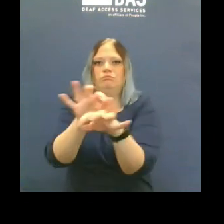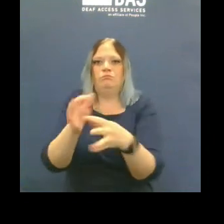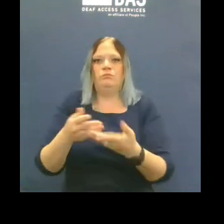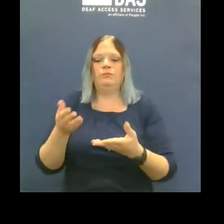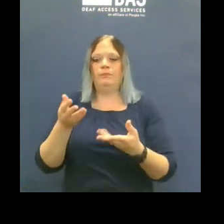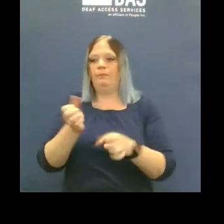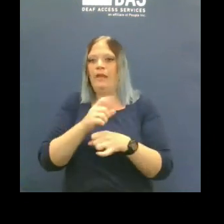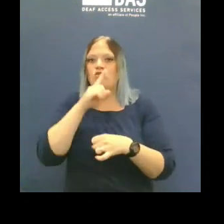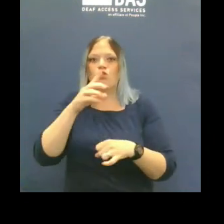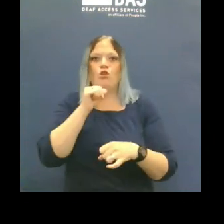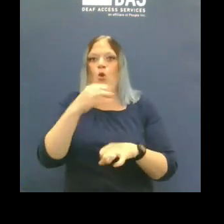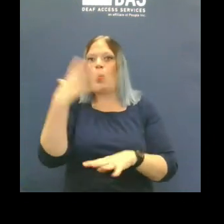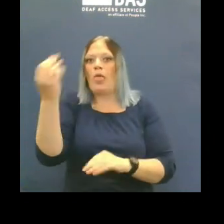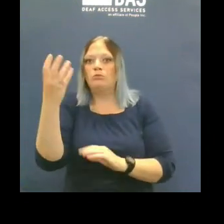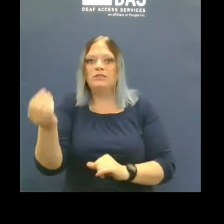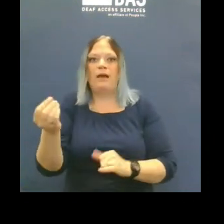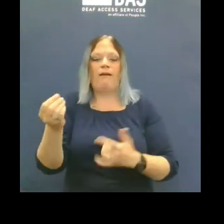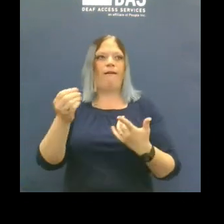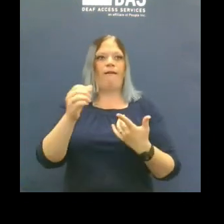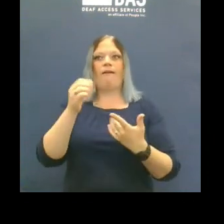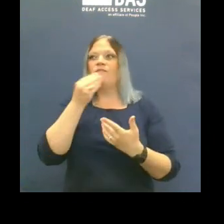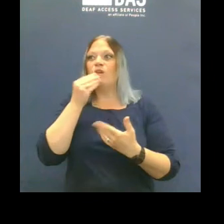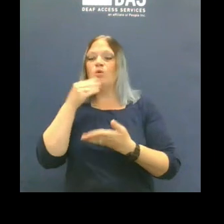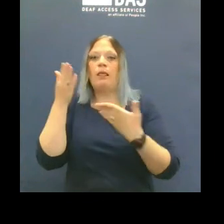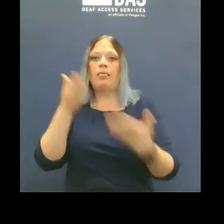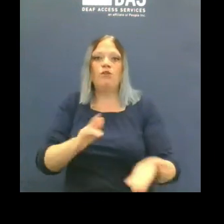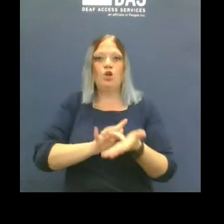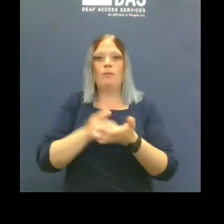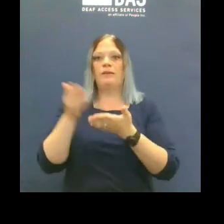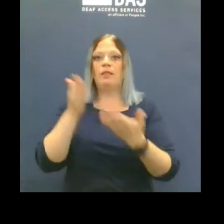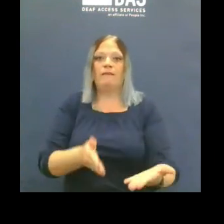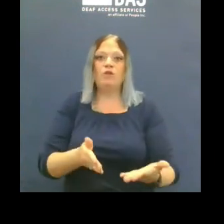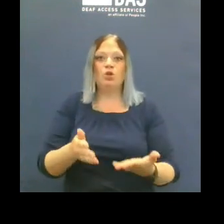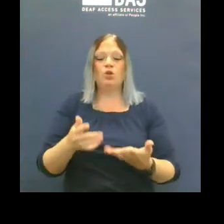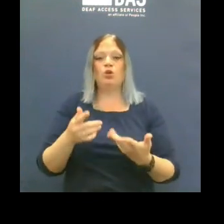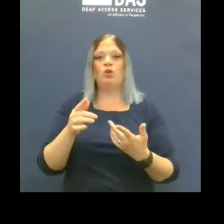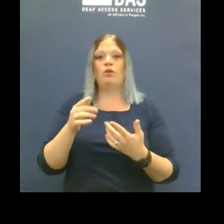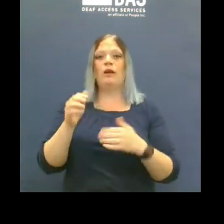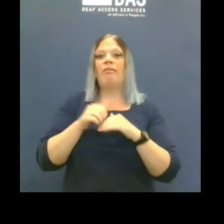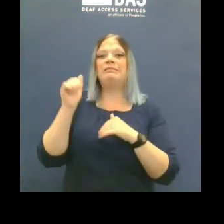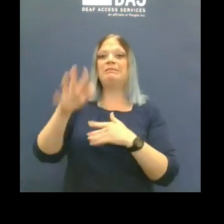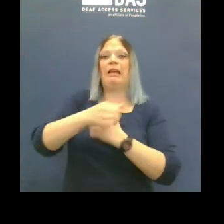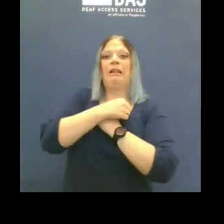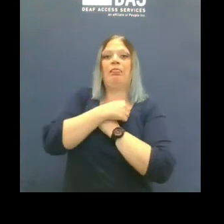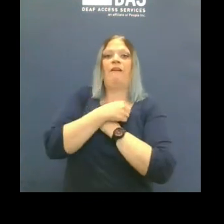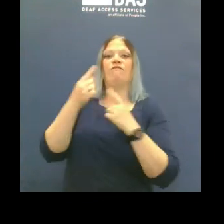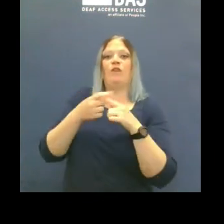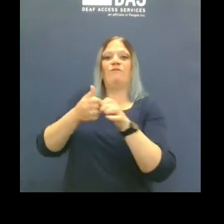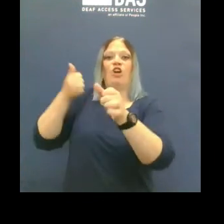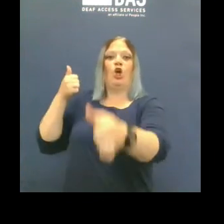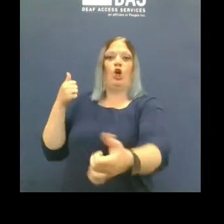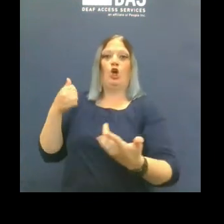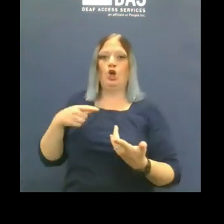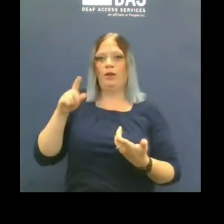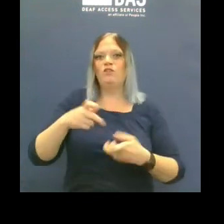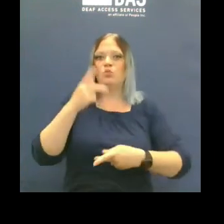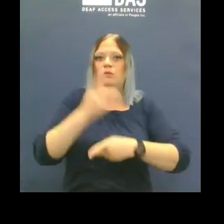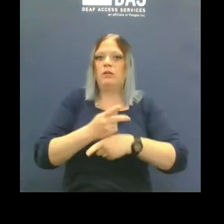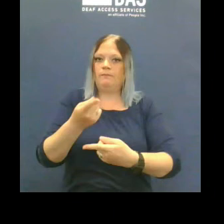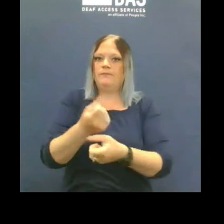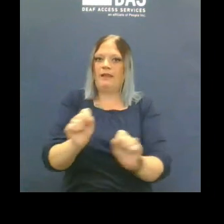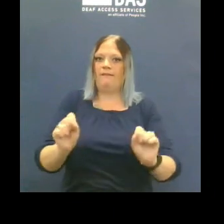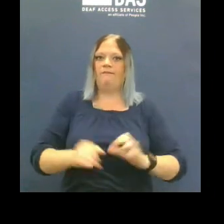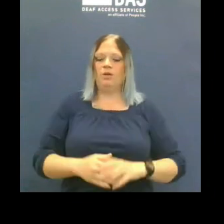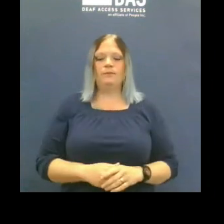food delivered to them, medicine delivered to them, and love virtually delivered to them. So that's what we have to do to keep those people